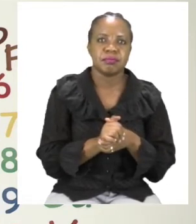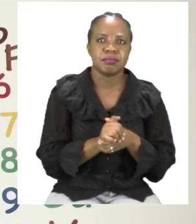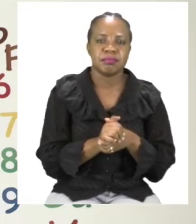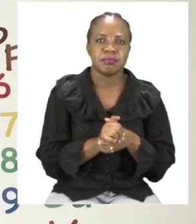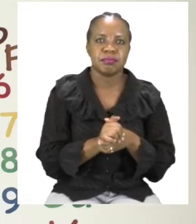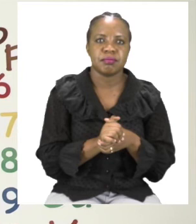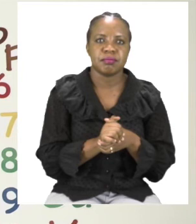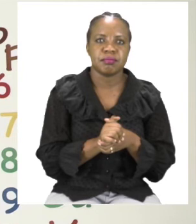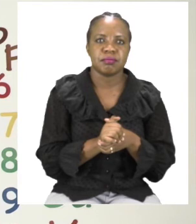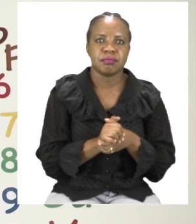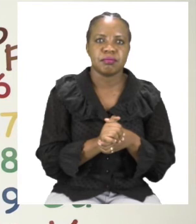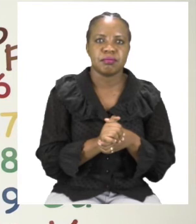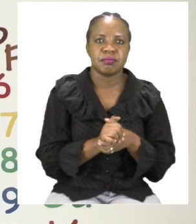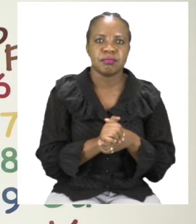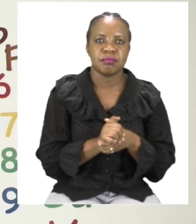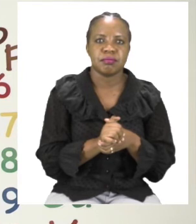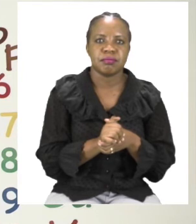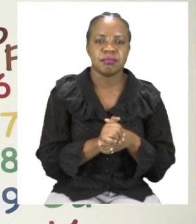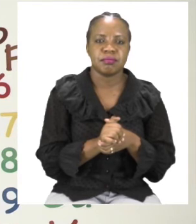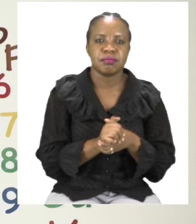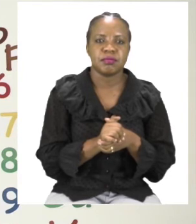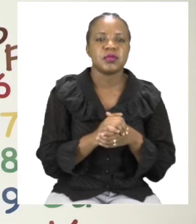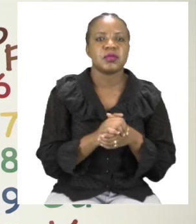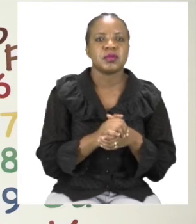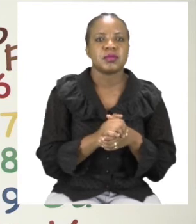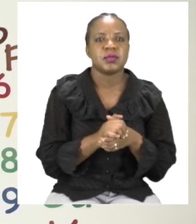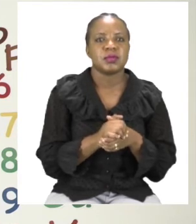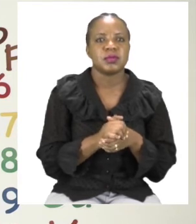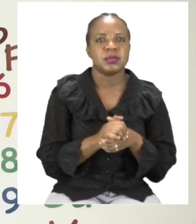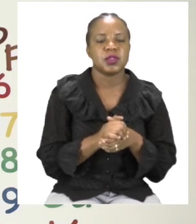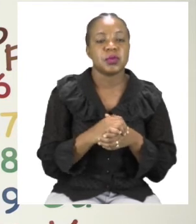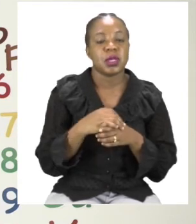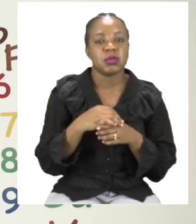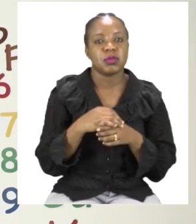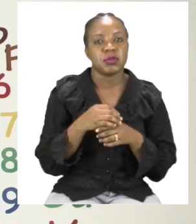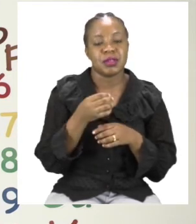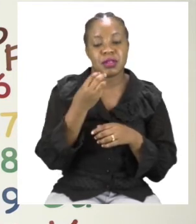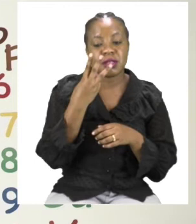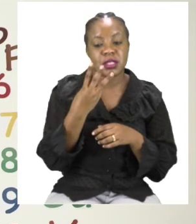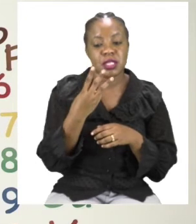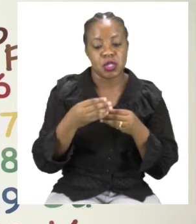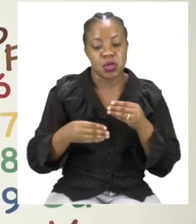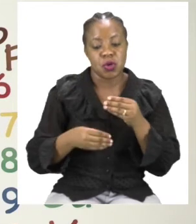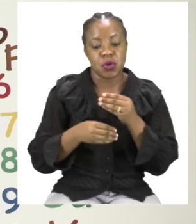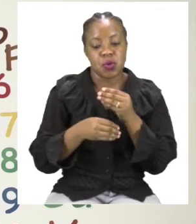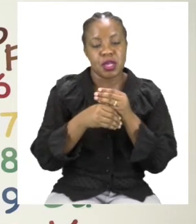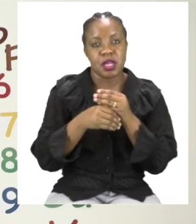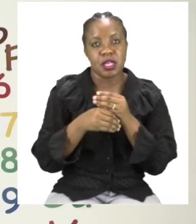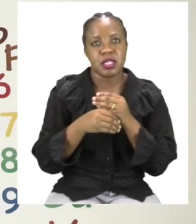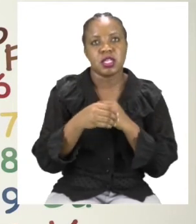5 counters, we're going to remove some and make sure we have 3 because we are adding to